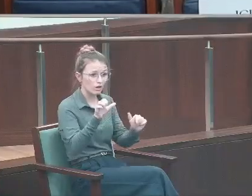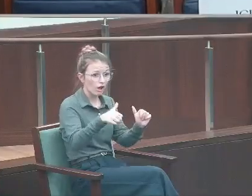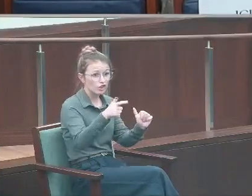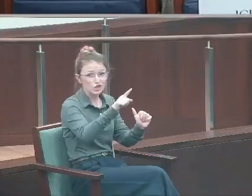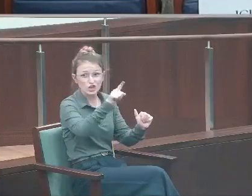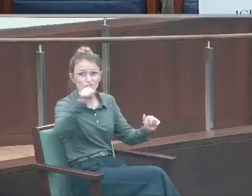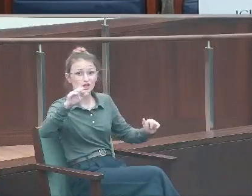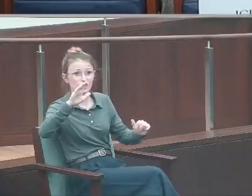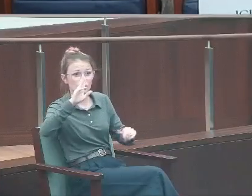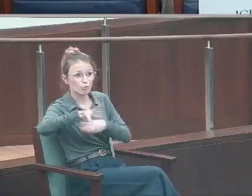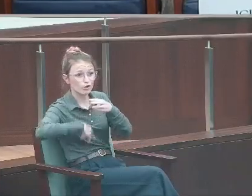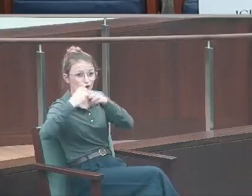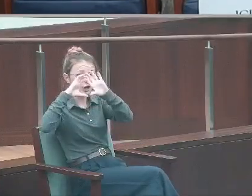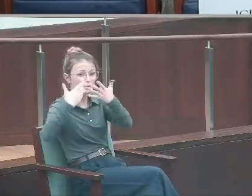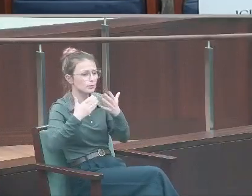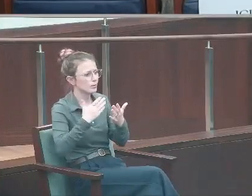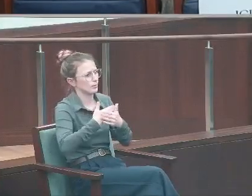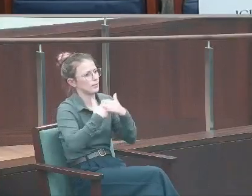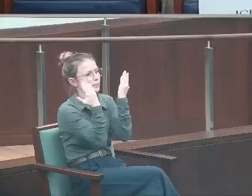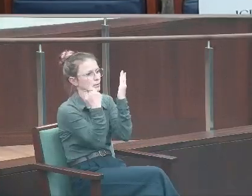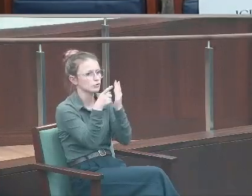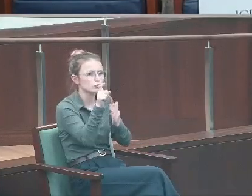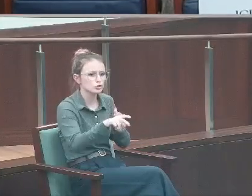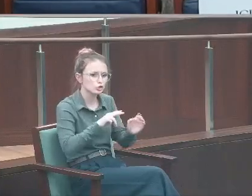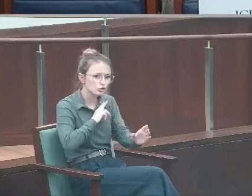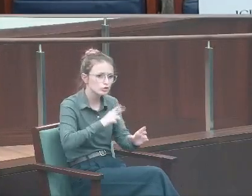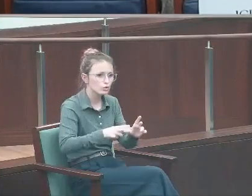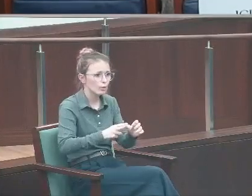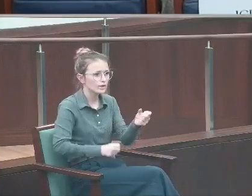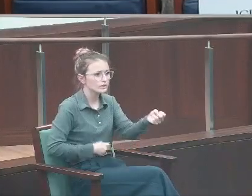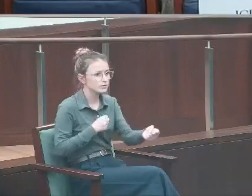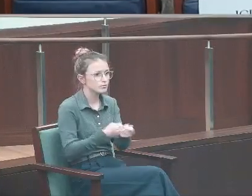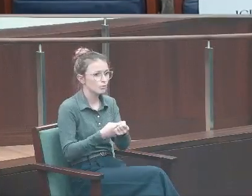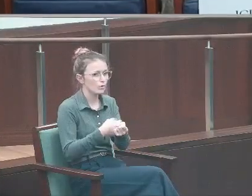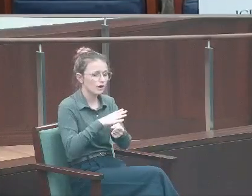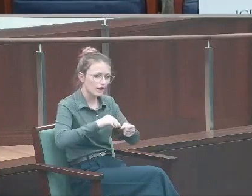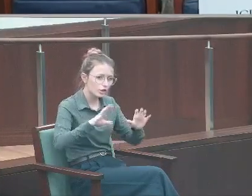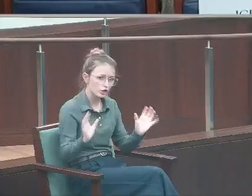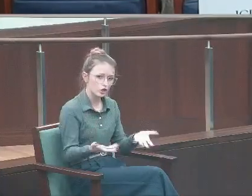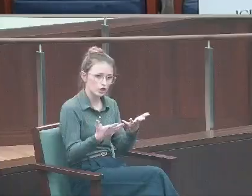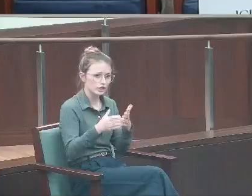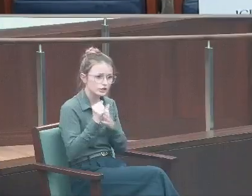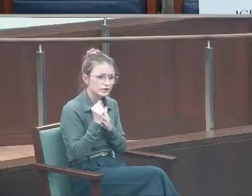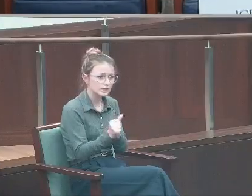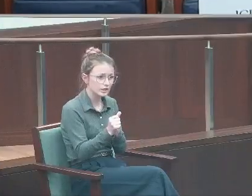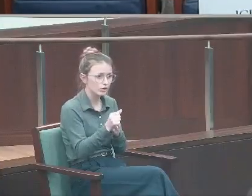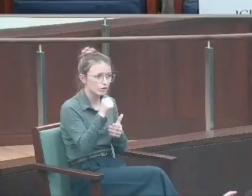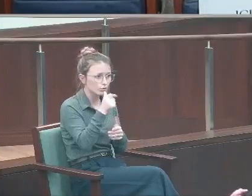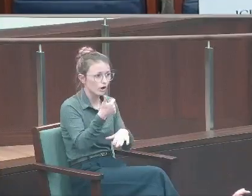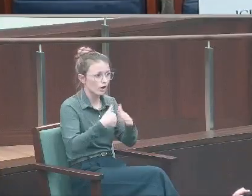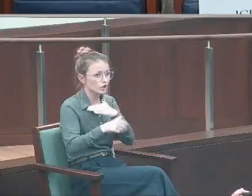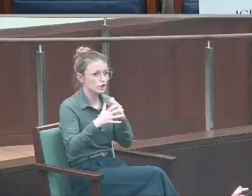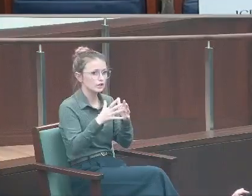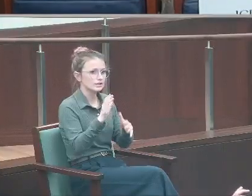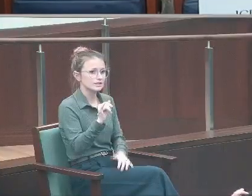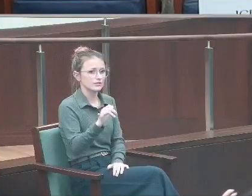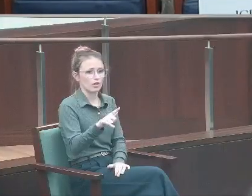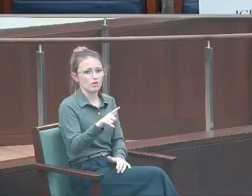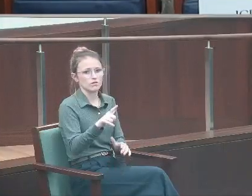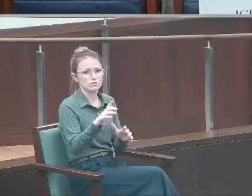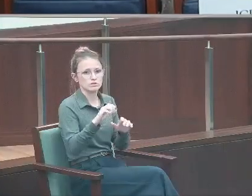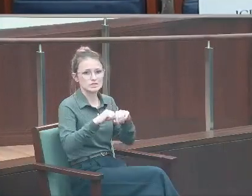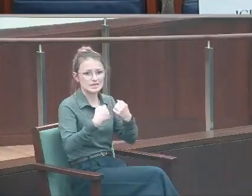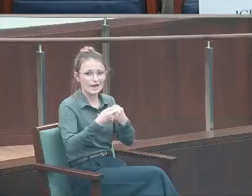world, and you should join, support, encourage the leaders of civil society organizations that you are part of